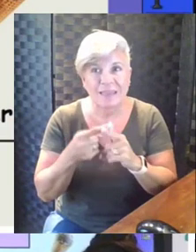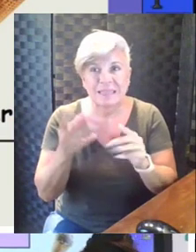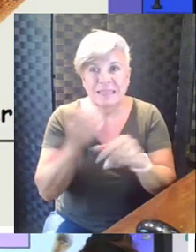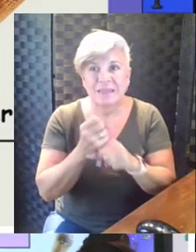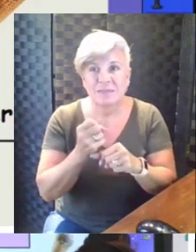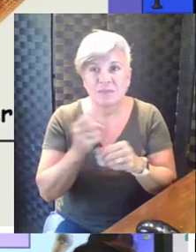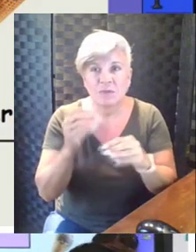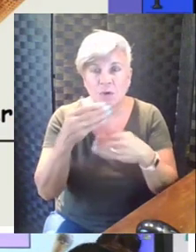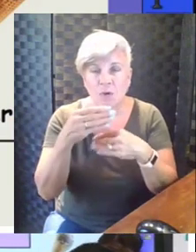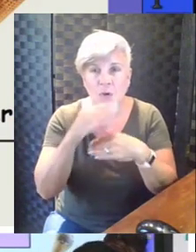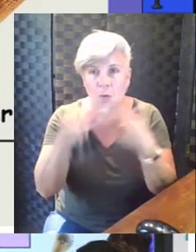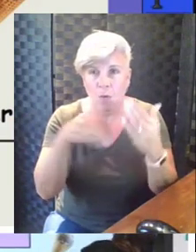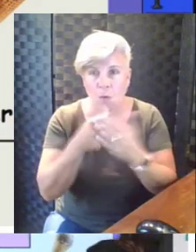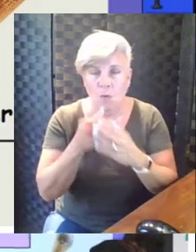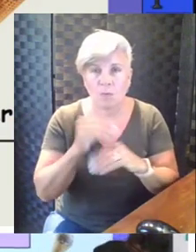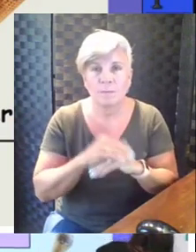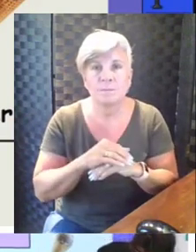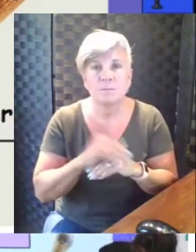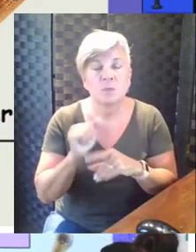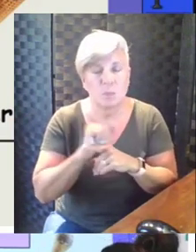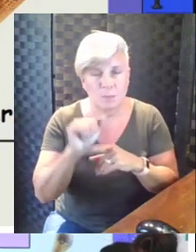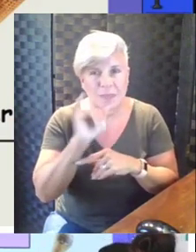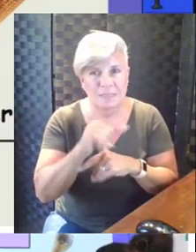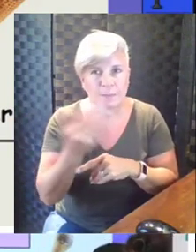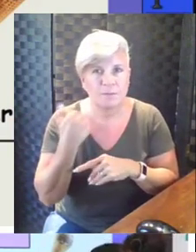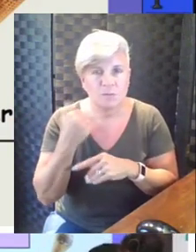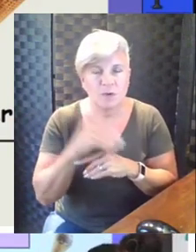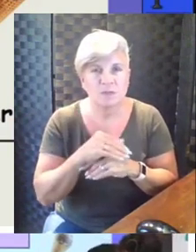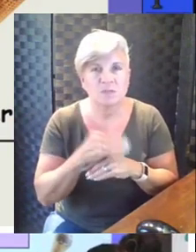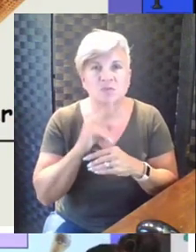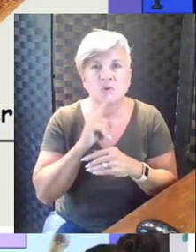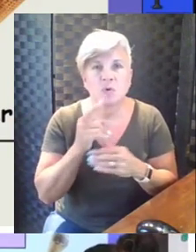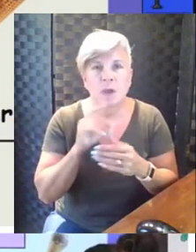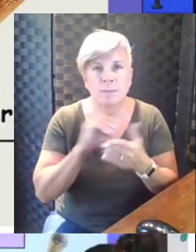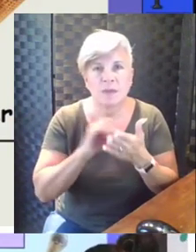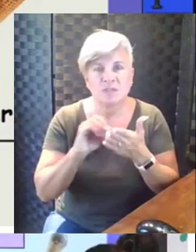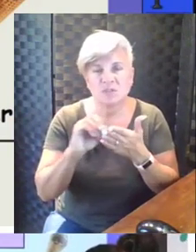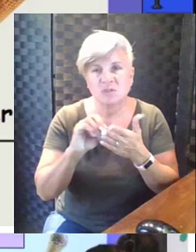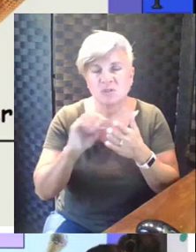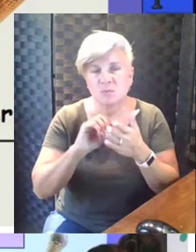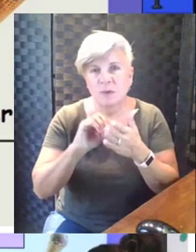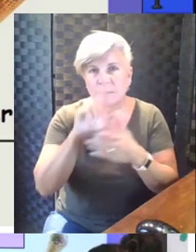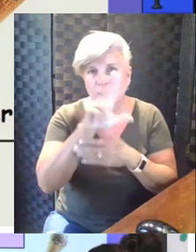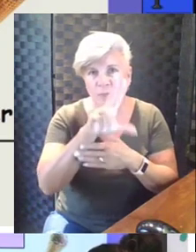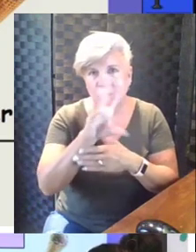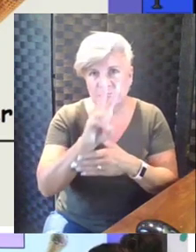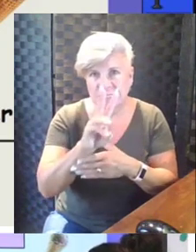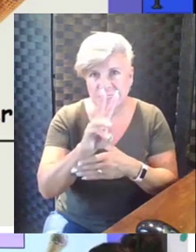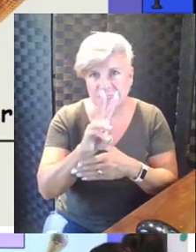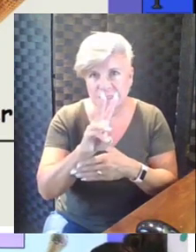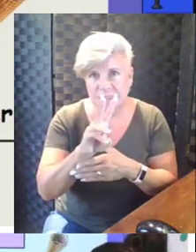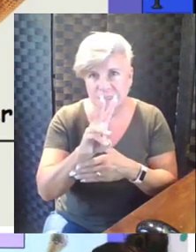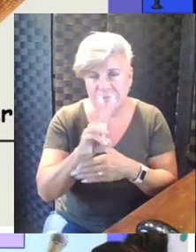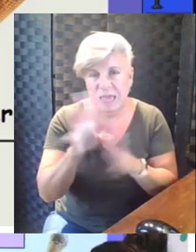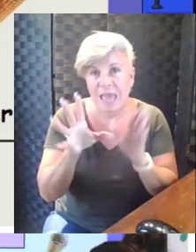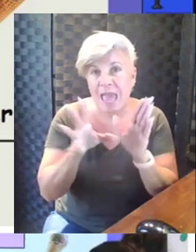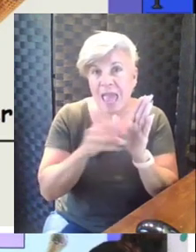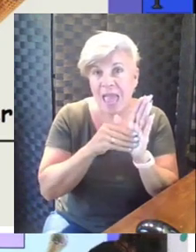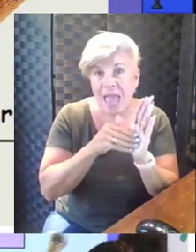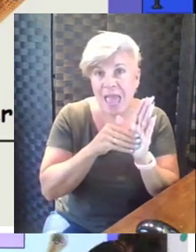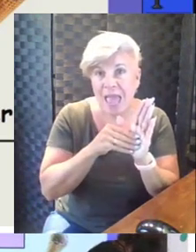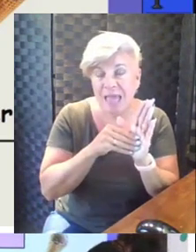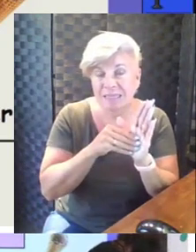whole. We practiced that within 20 before. So I'm going to start with my 36. I'm going to